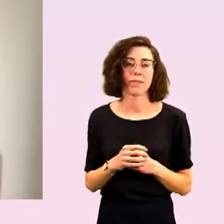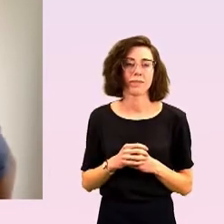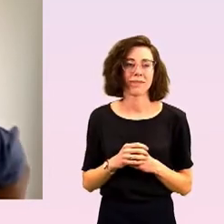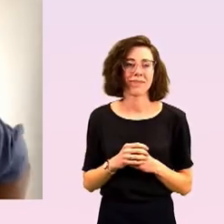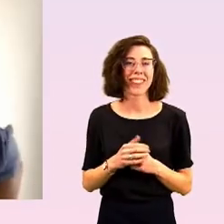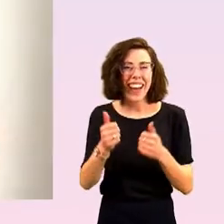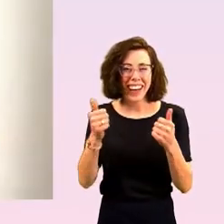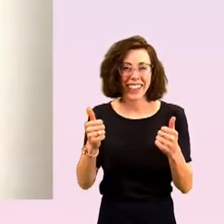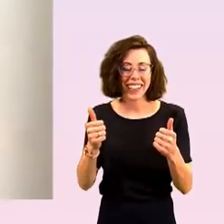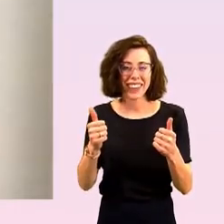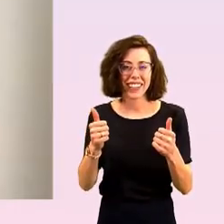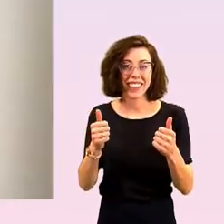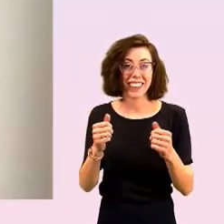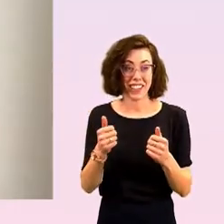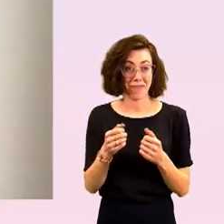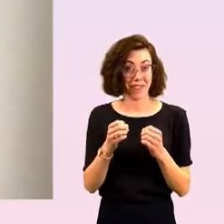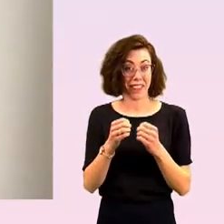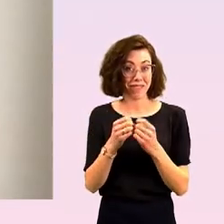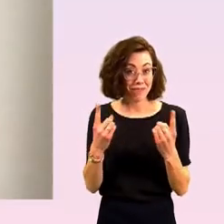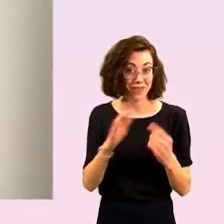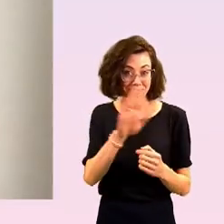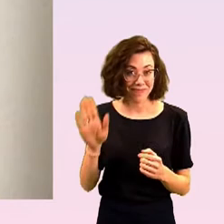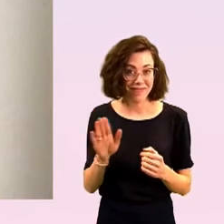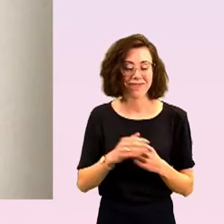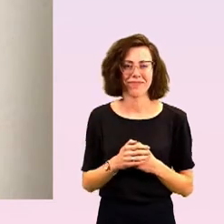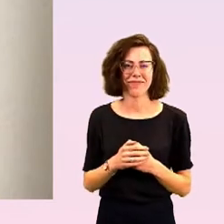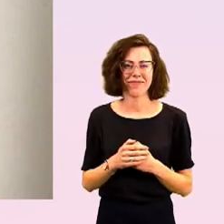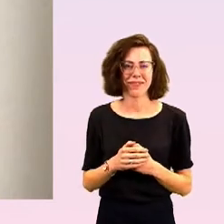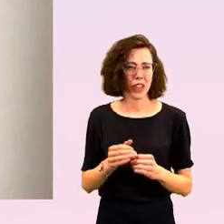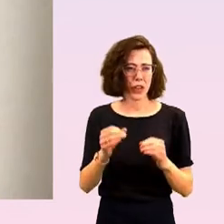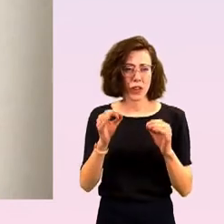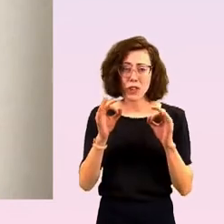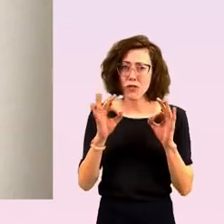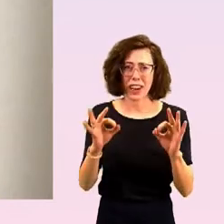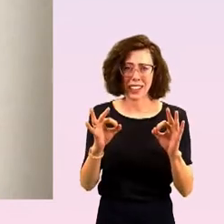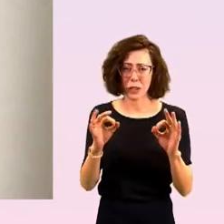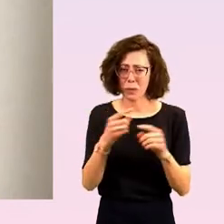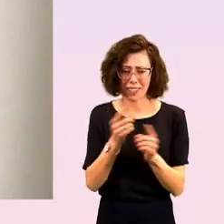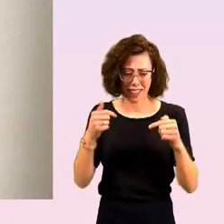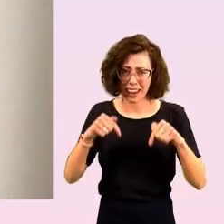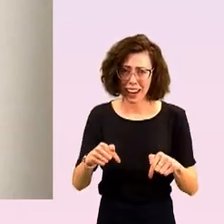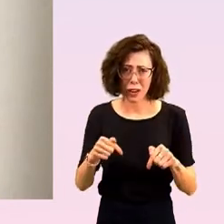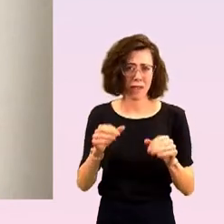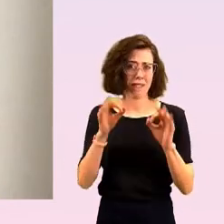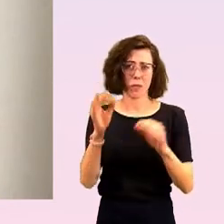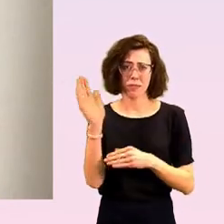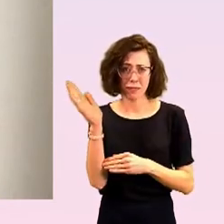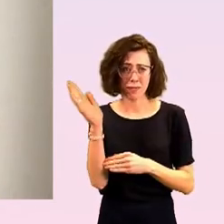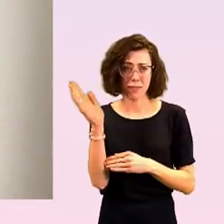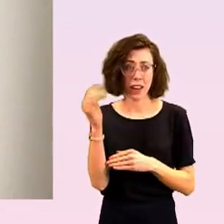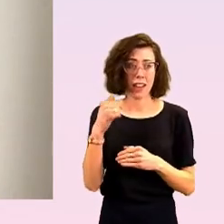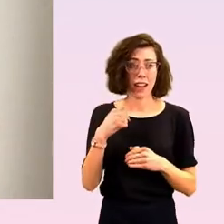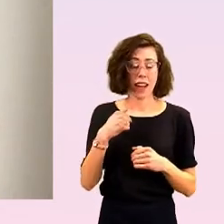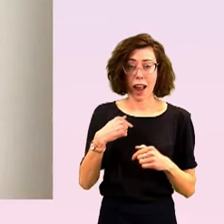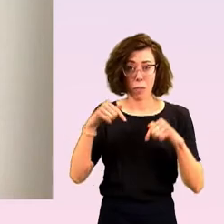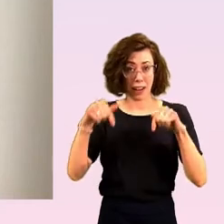Hi, Éirénne. Hi guys, great to be with such in such really good company. I'm dialing in from Antalya in